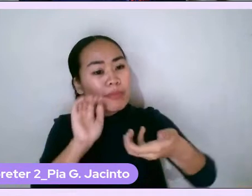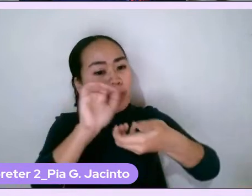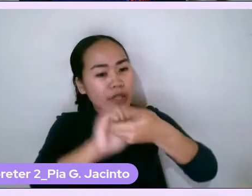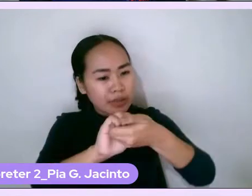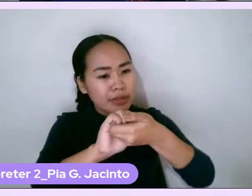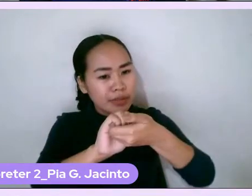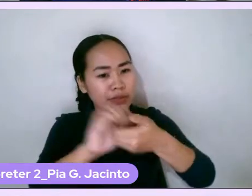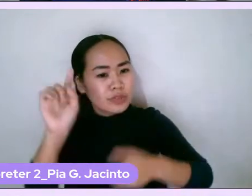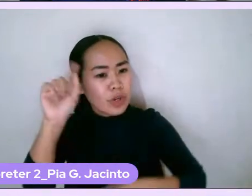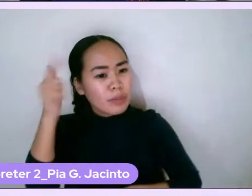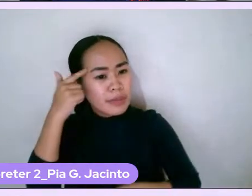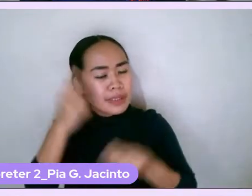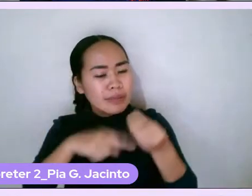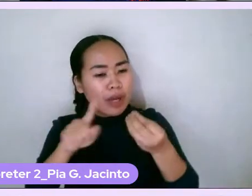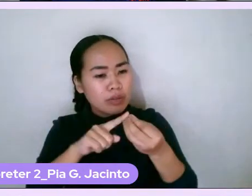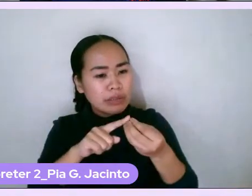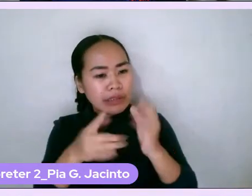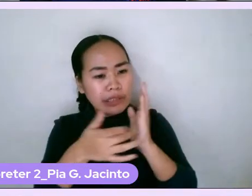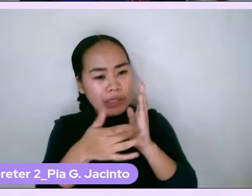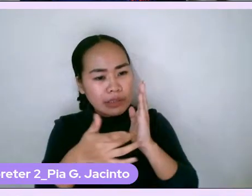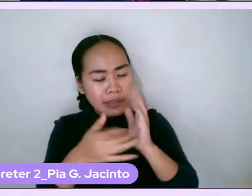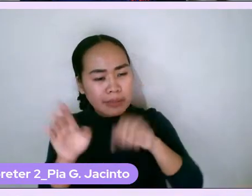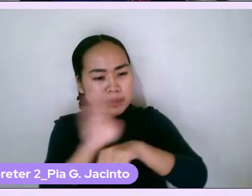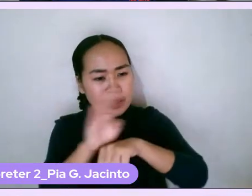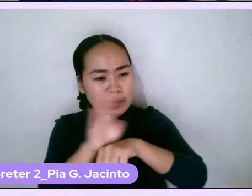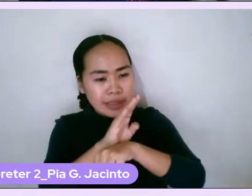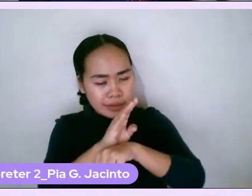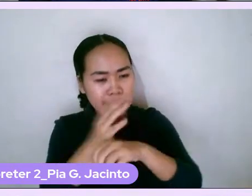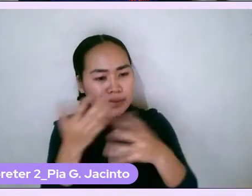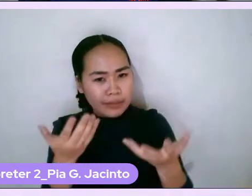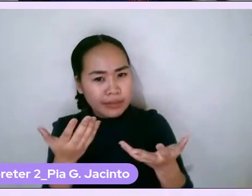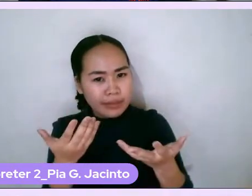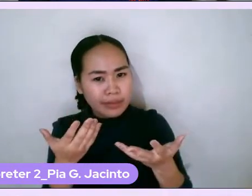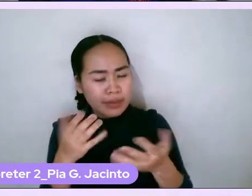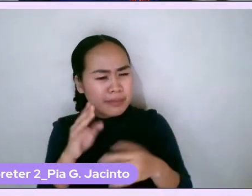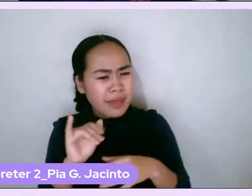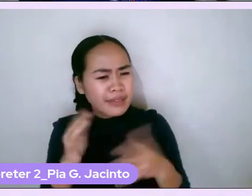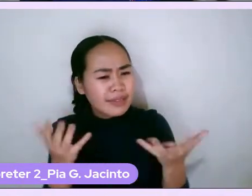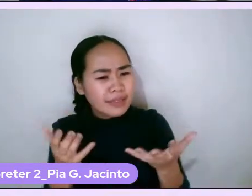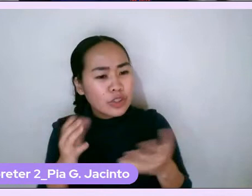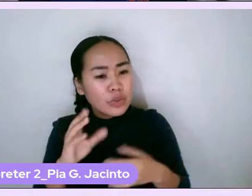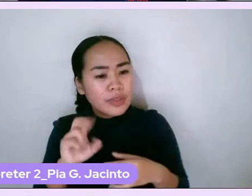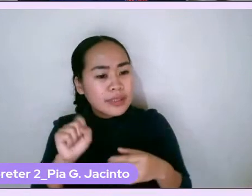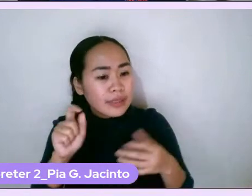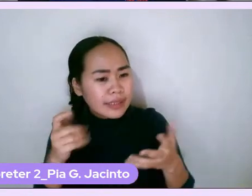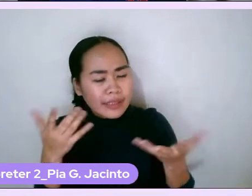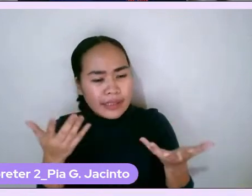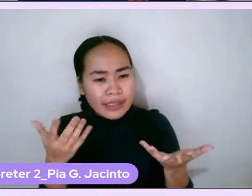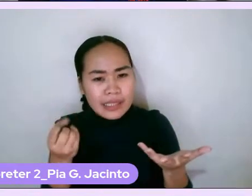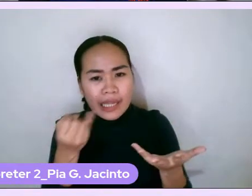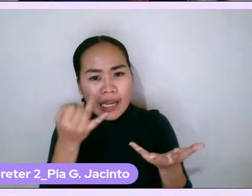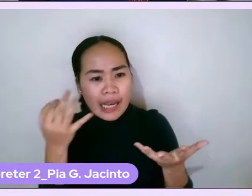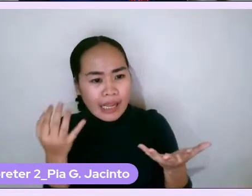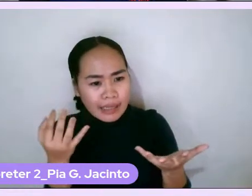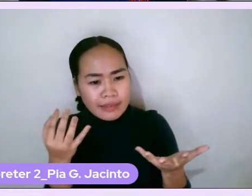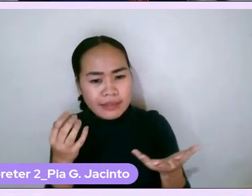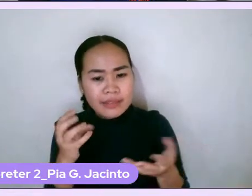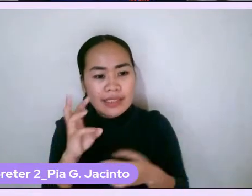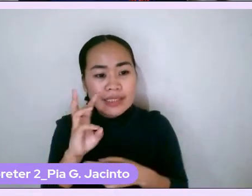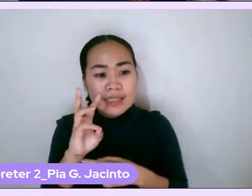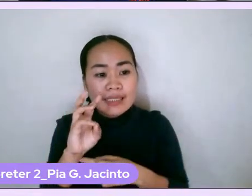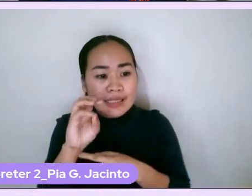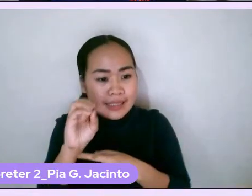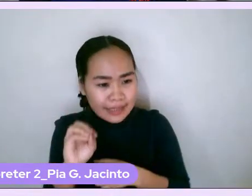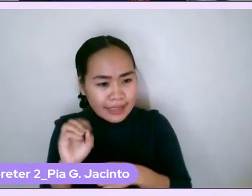the technology business incubators by DOS team. So these are there, I think, almost 60 of them now located, many of